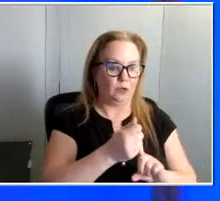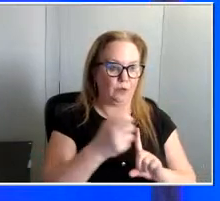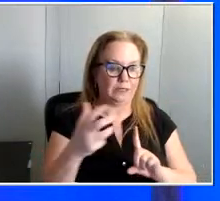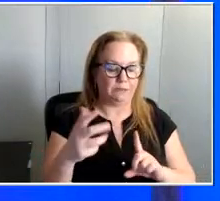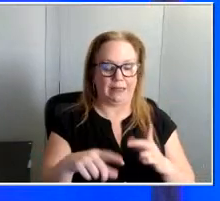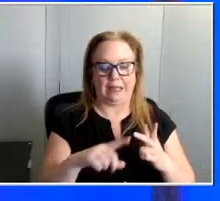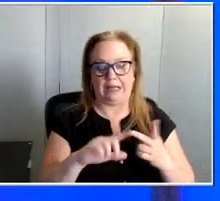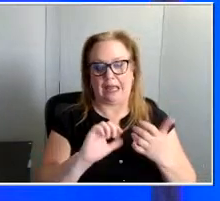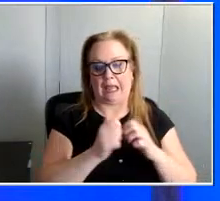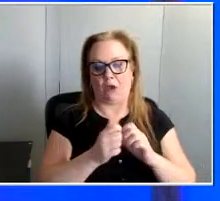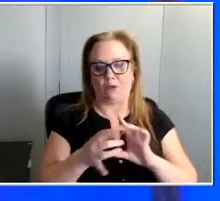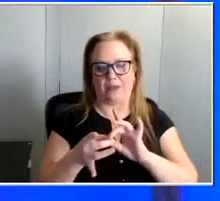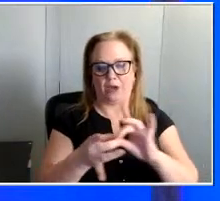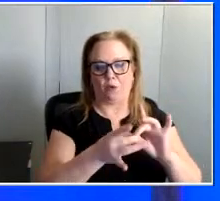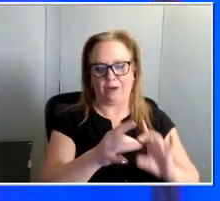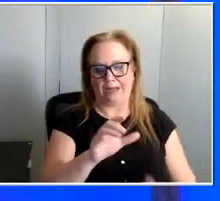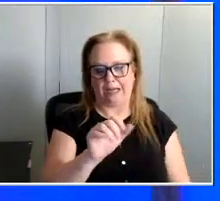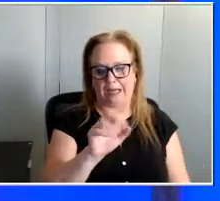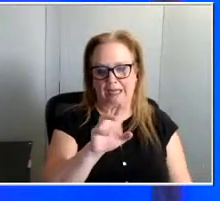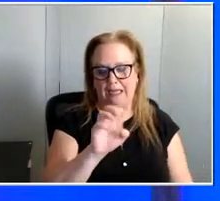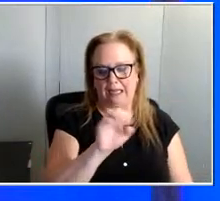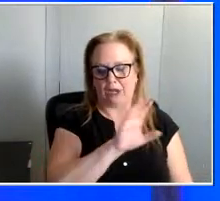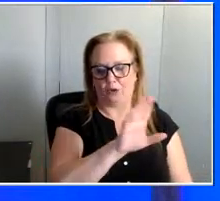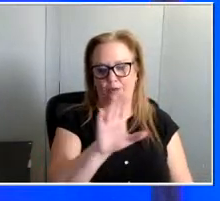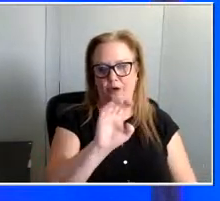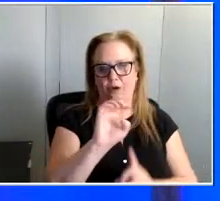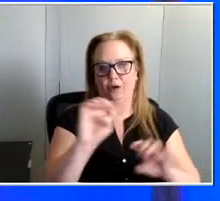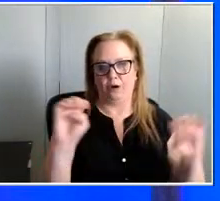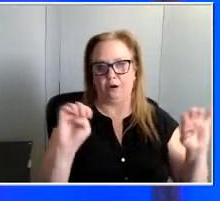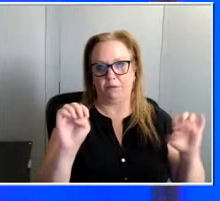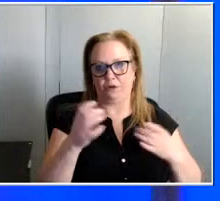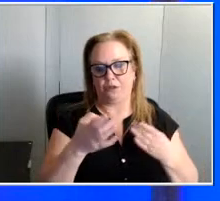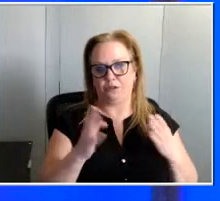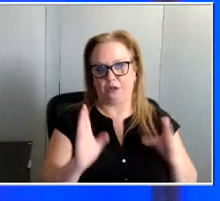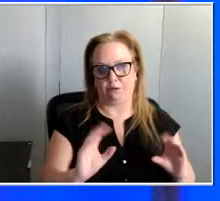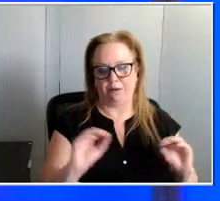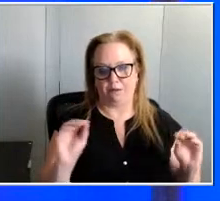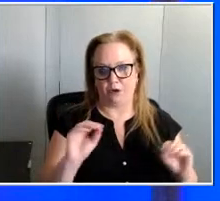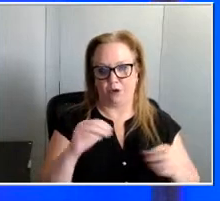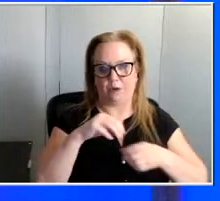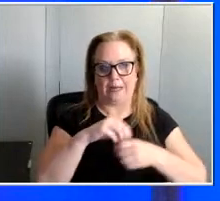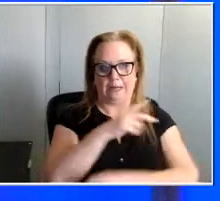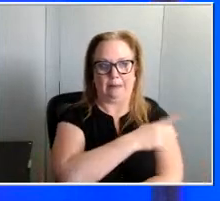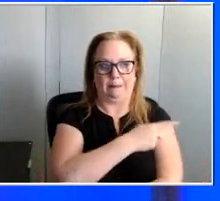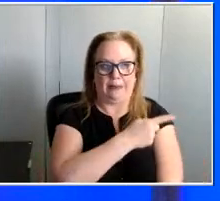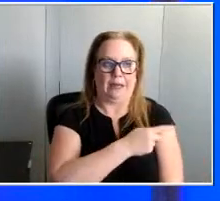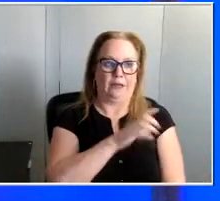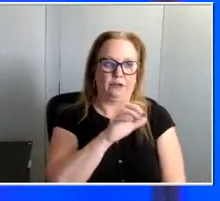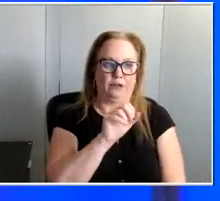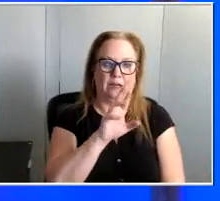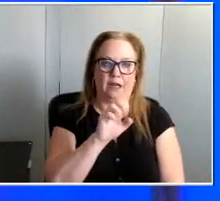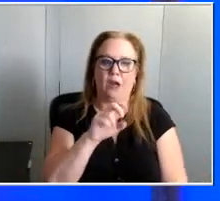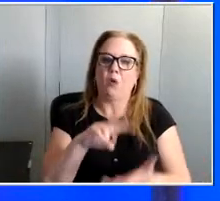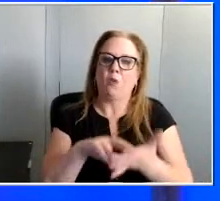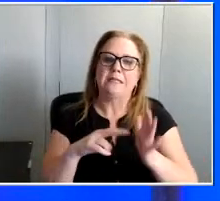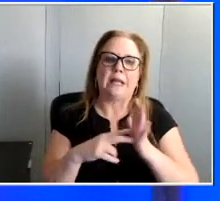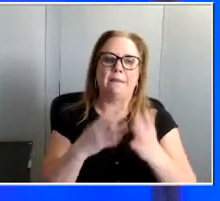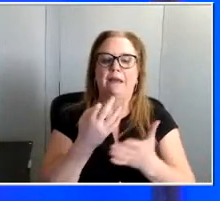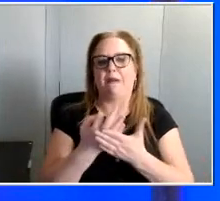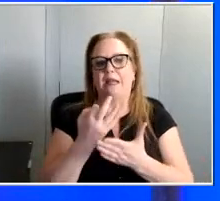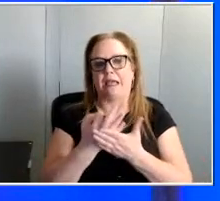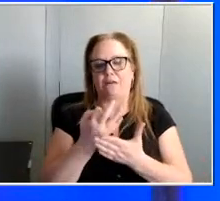would they coordinate care in their emergency room if they didn't have inpatient care, what does that mean operationally and financially